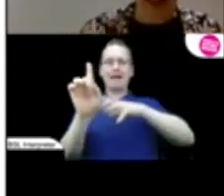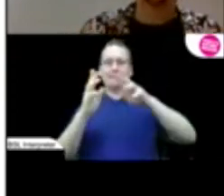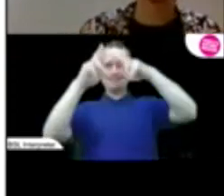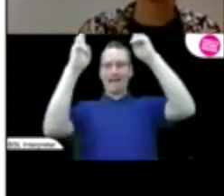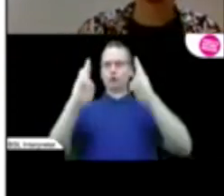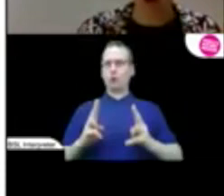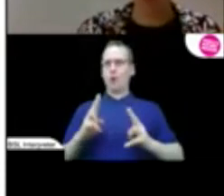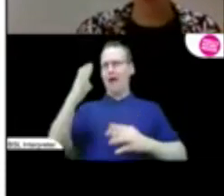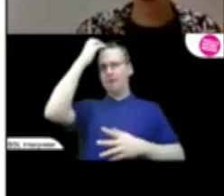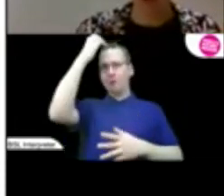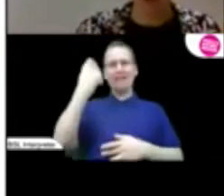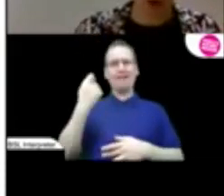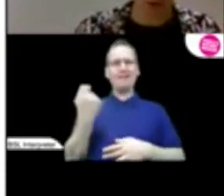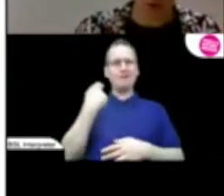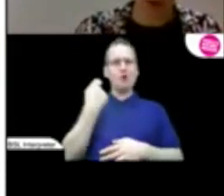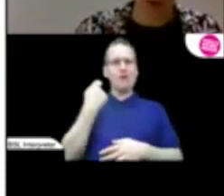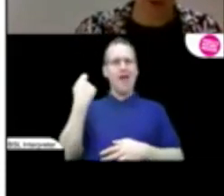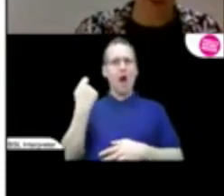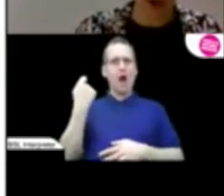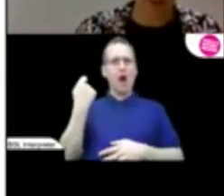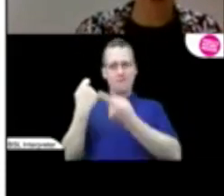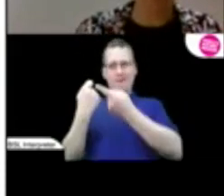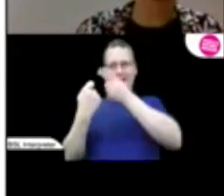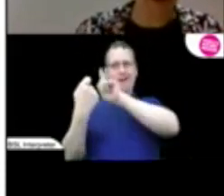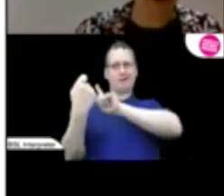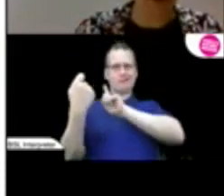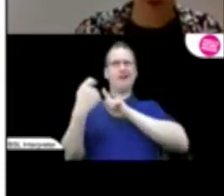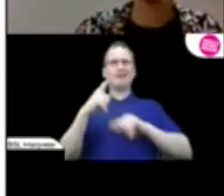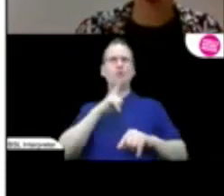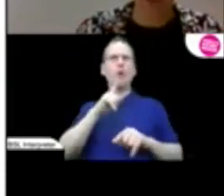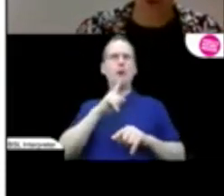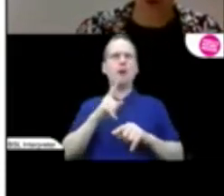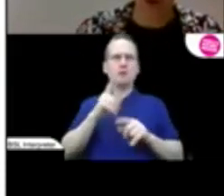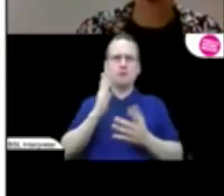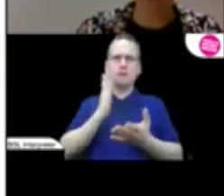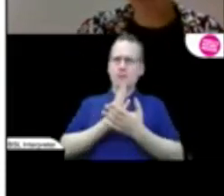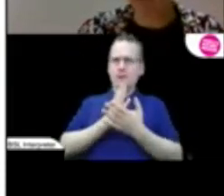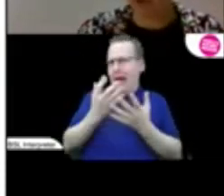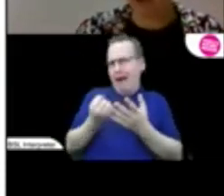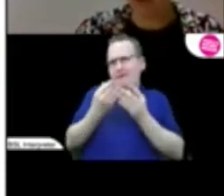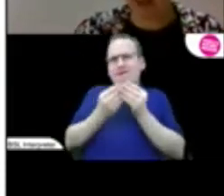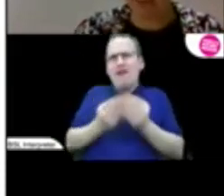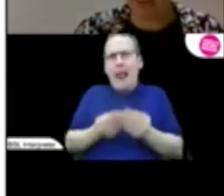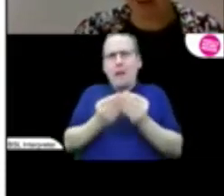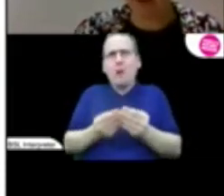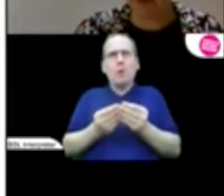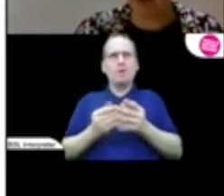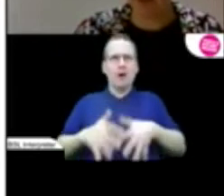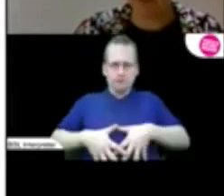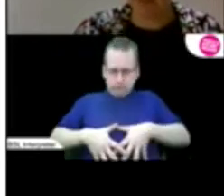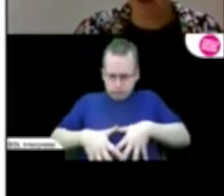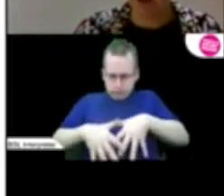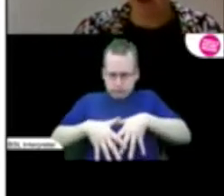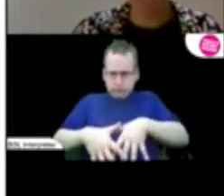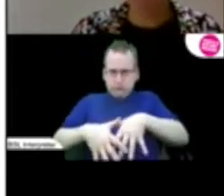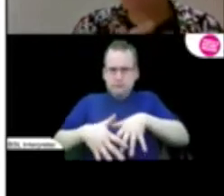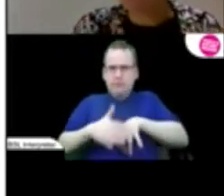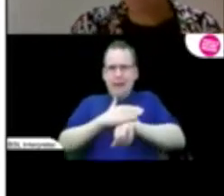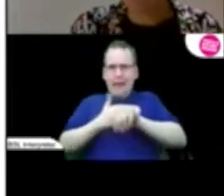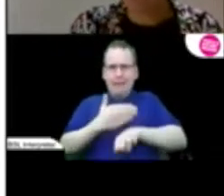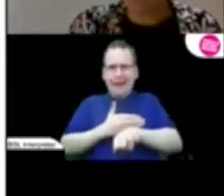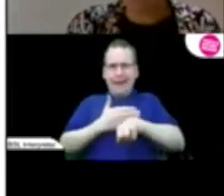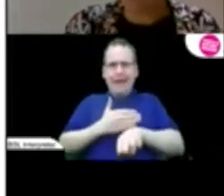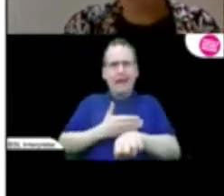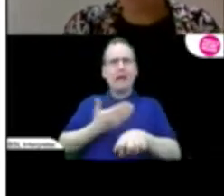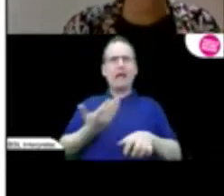is really hammering home that a woman at this time is valued for her reproductive capabilities. And so we